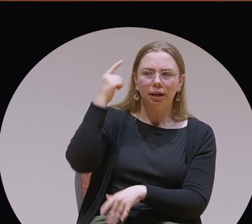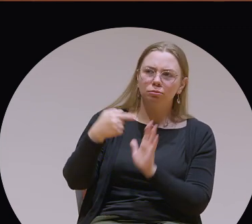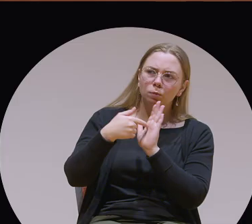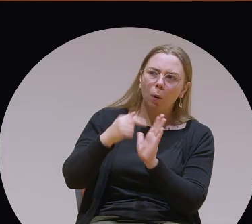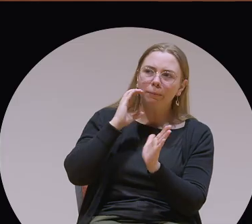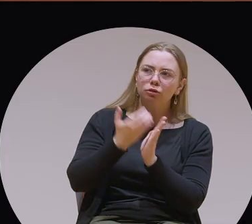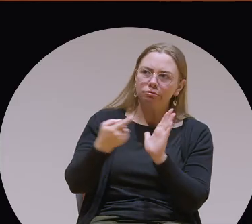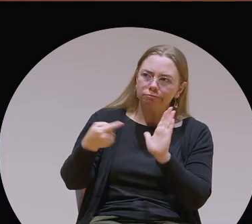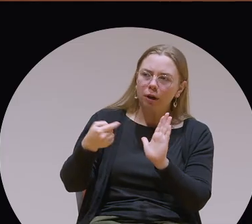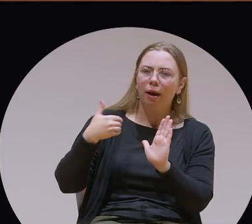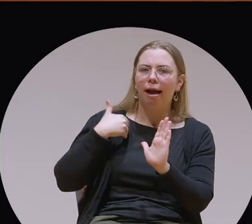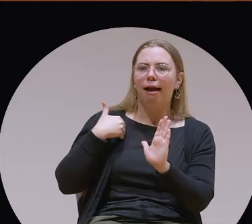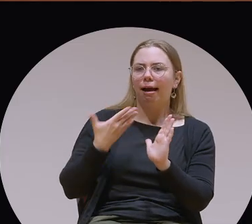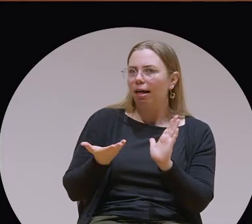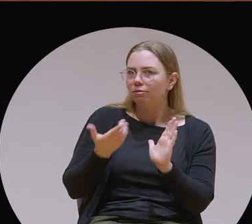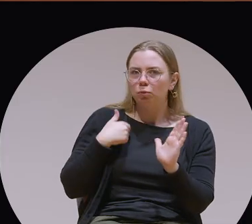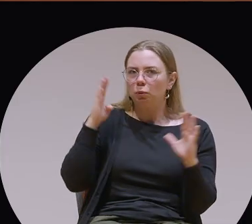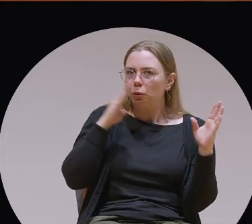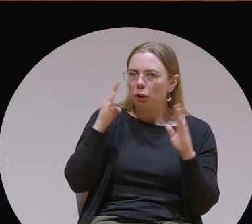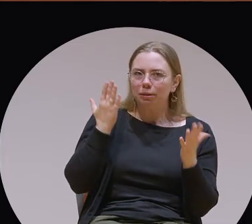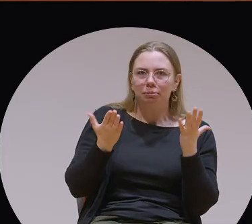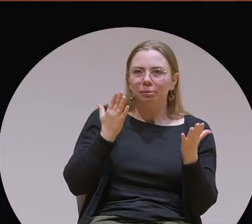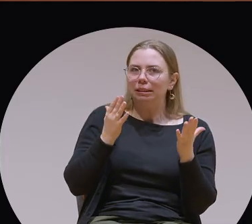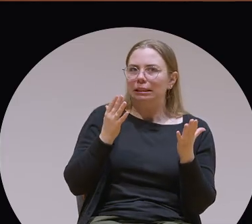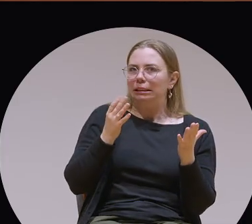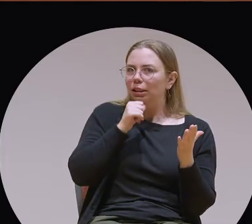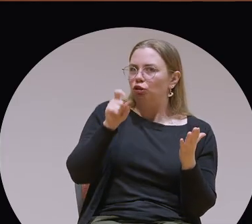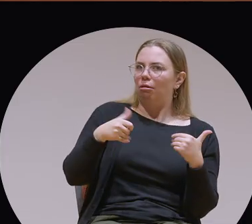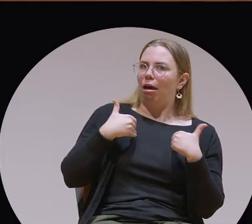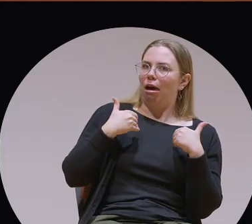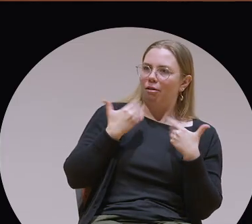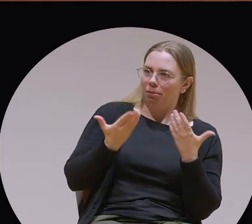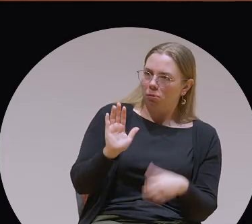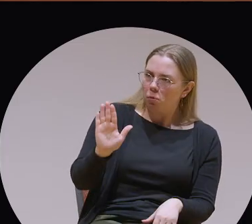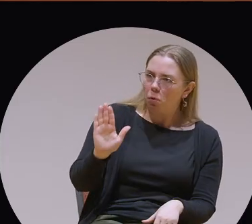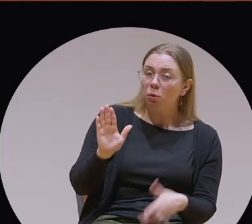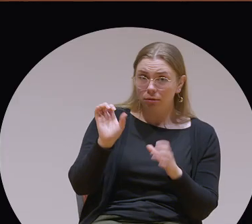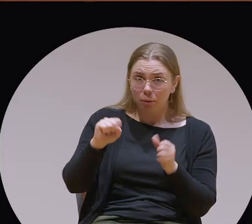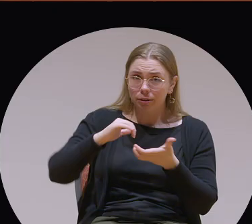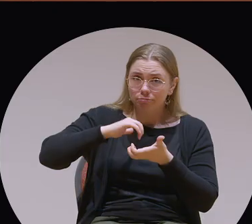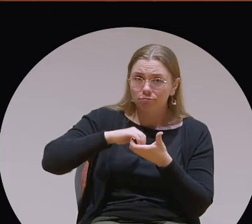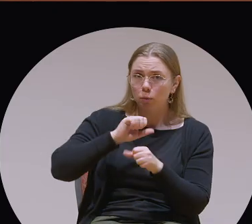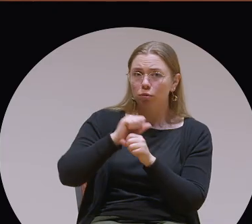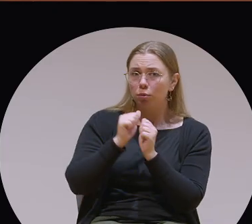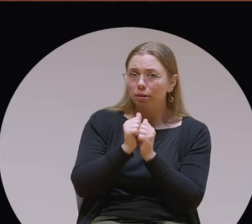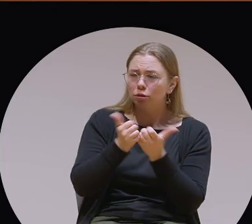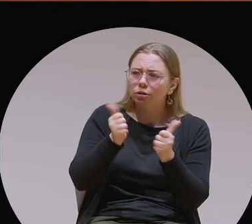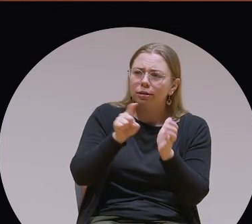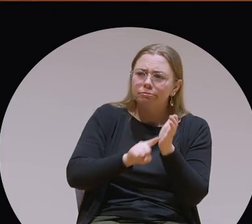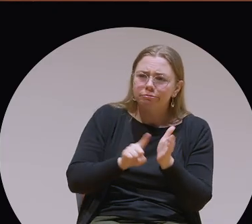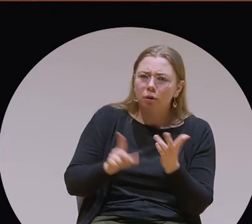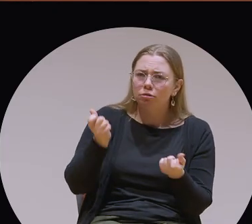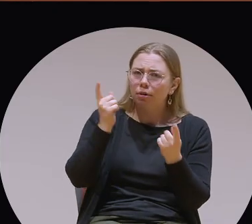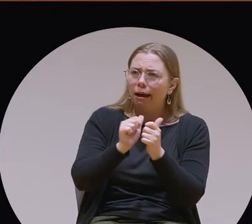comes from Olympia. We're worried about this. Can we collaborate? Can we work with you to try and understand how this piece got